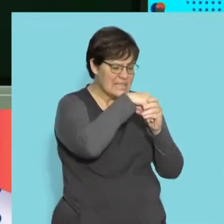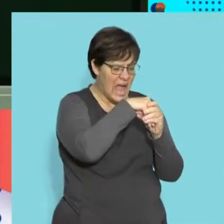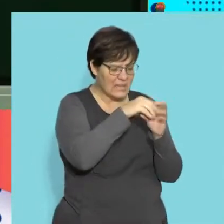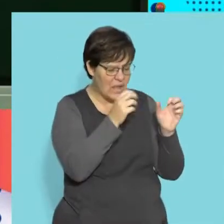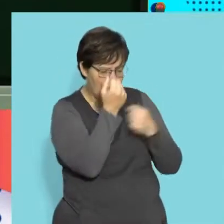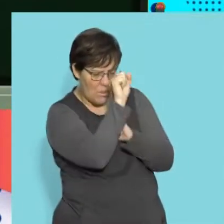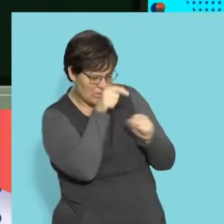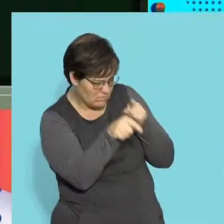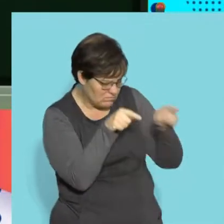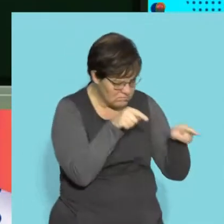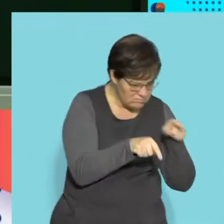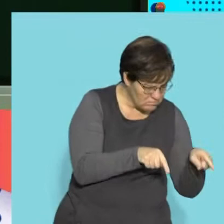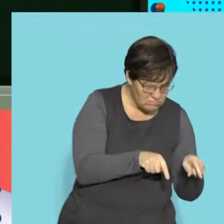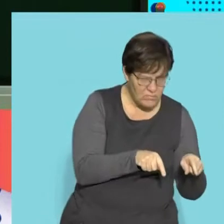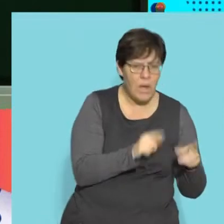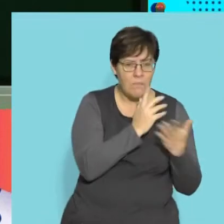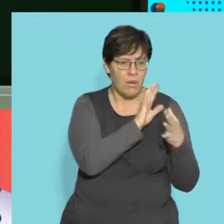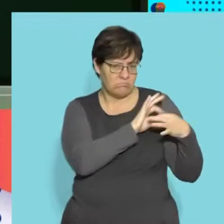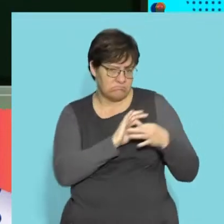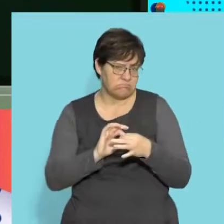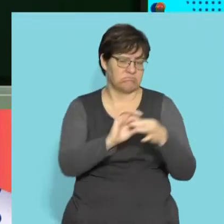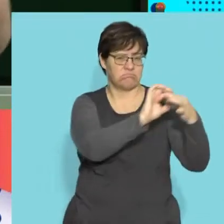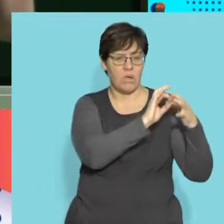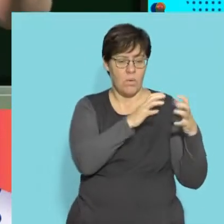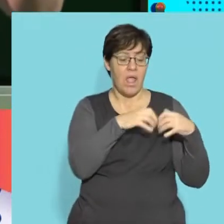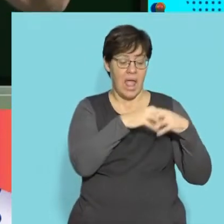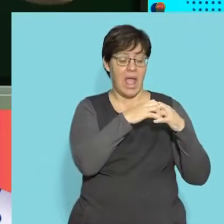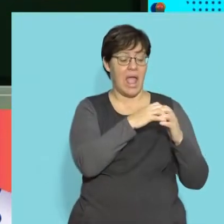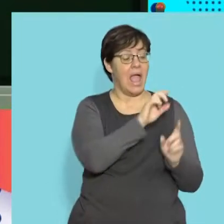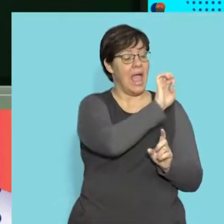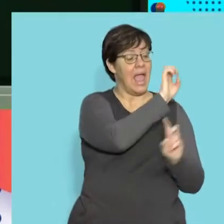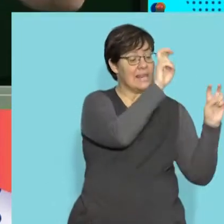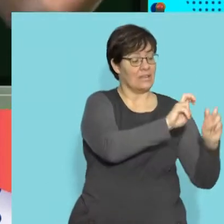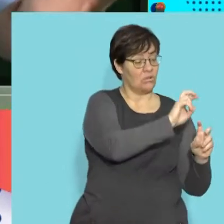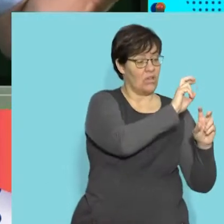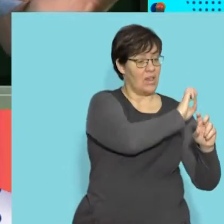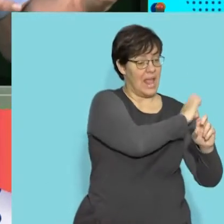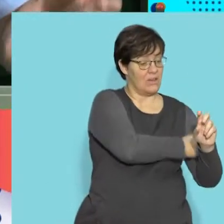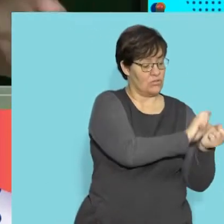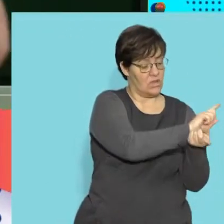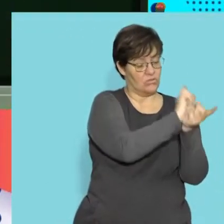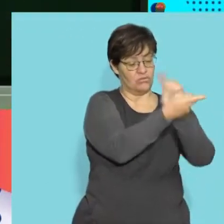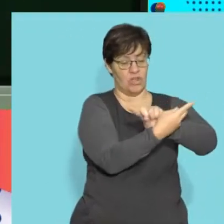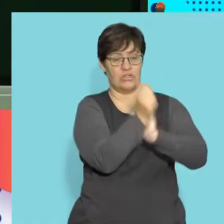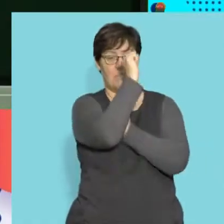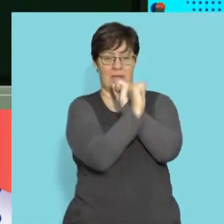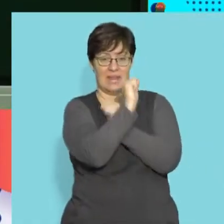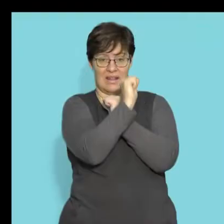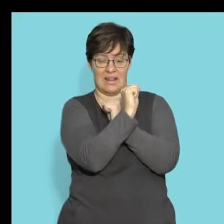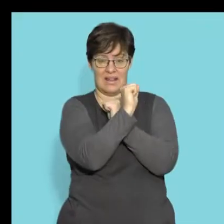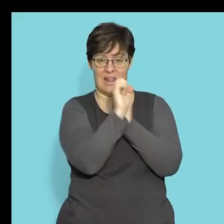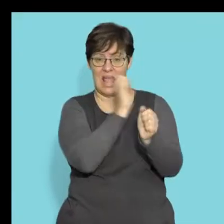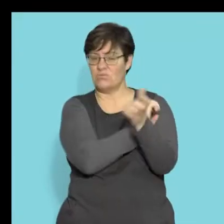of an electric motor do and how they work together to convert electrical energy into mechanical energy.